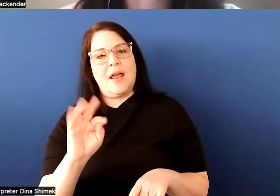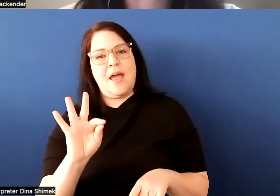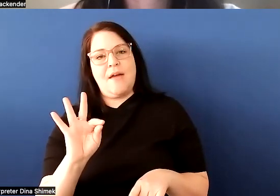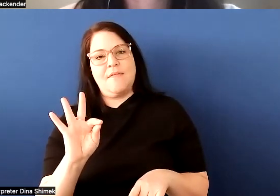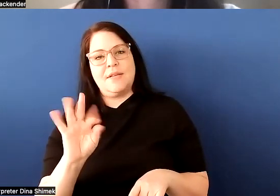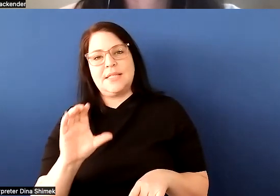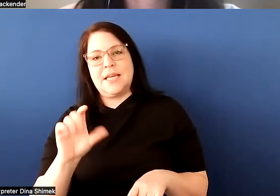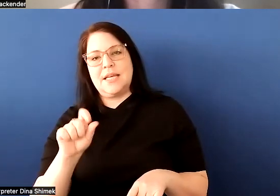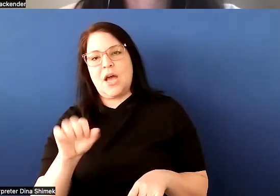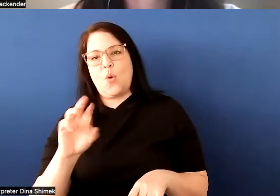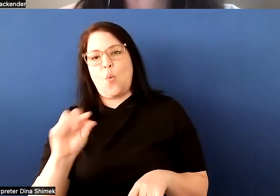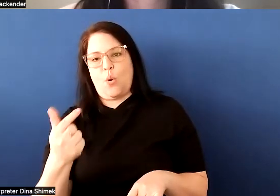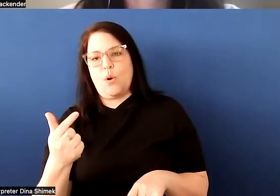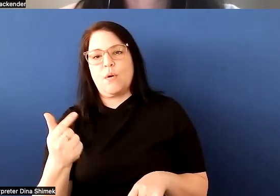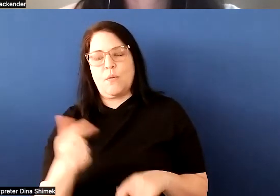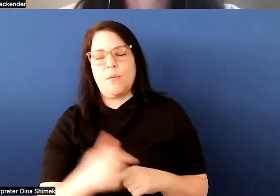NAFC.org.